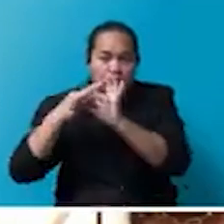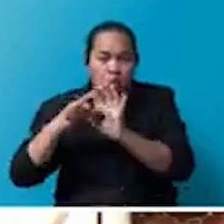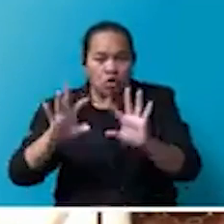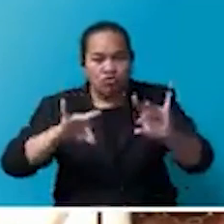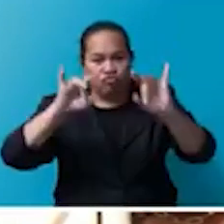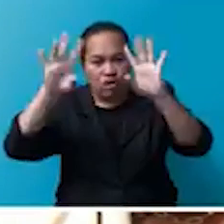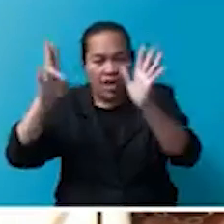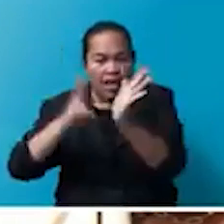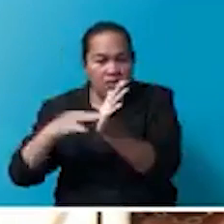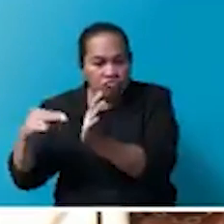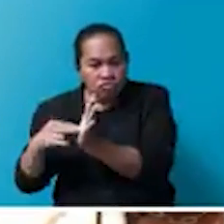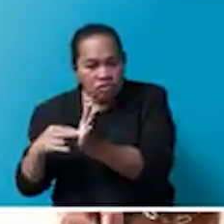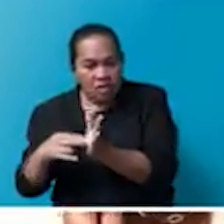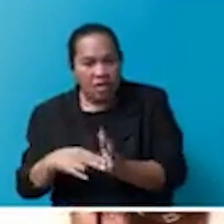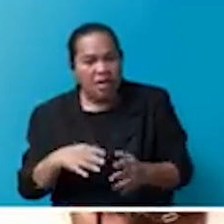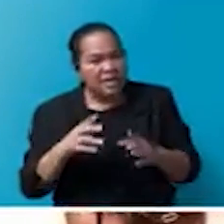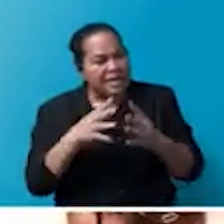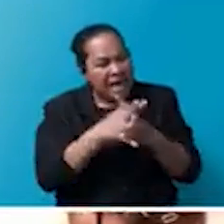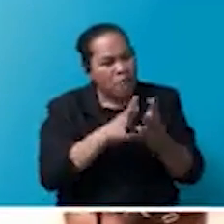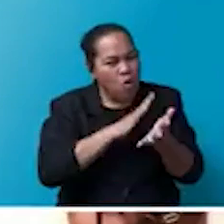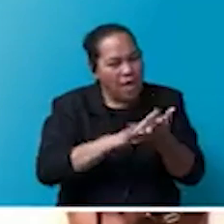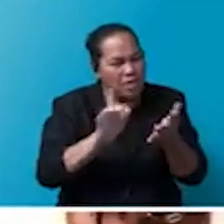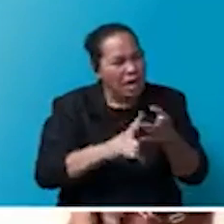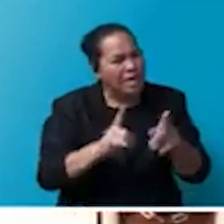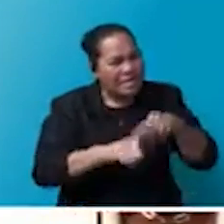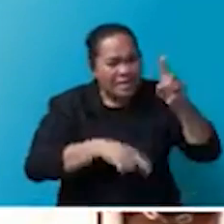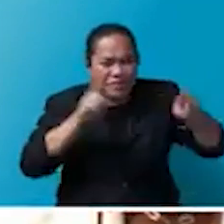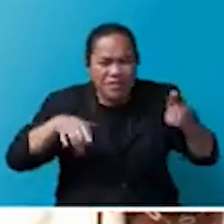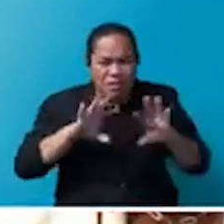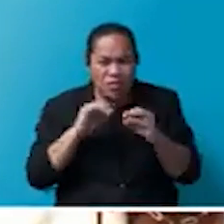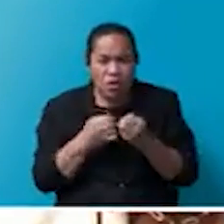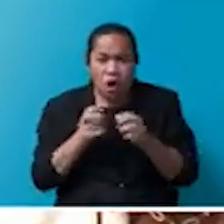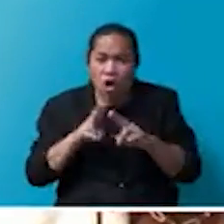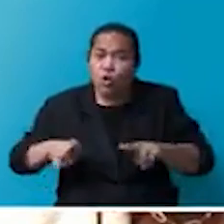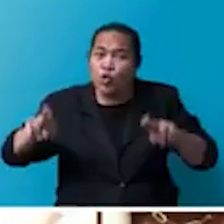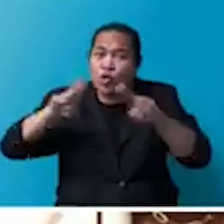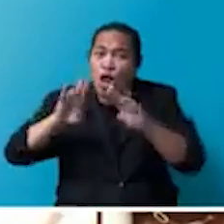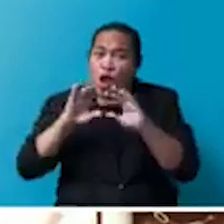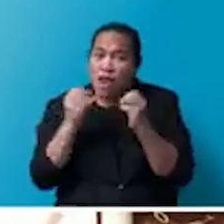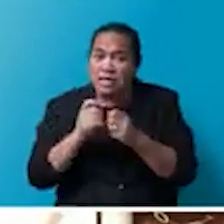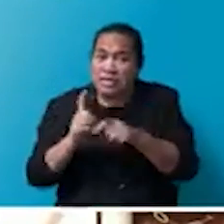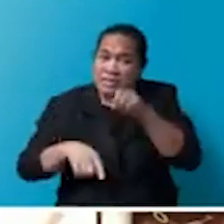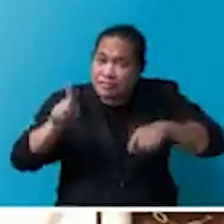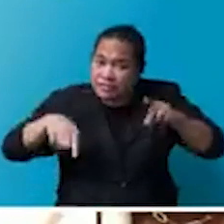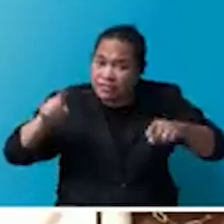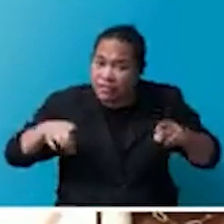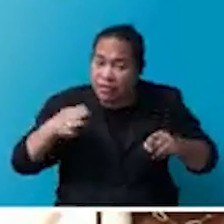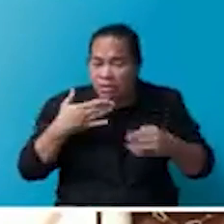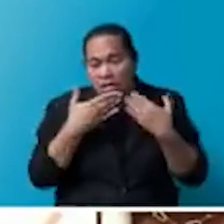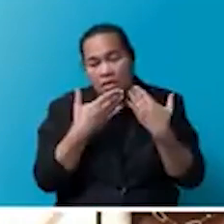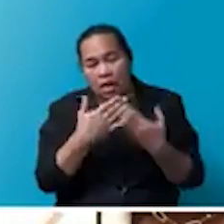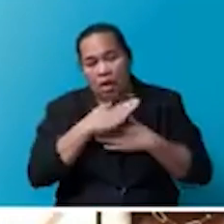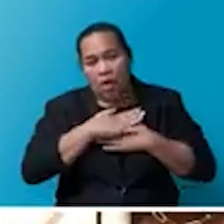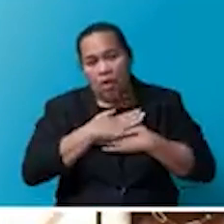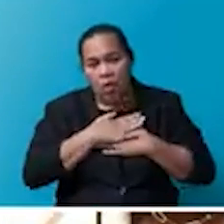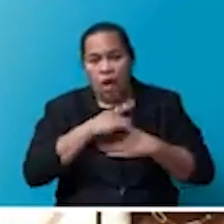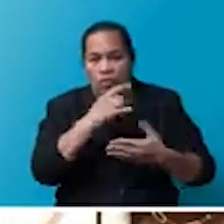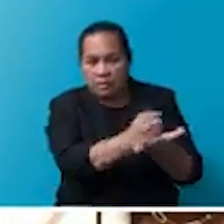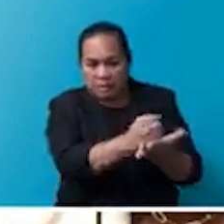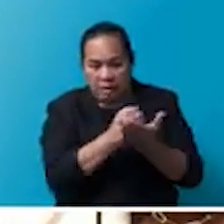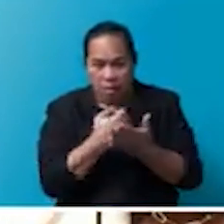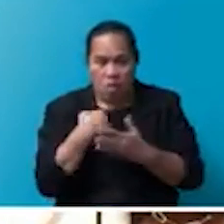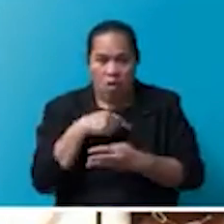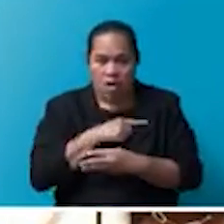UNAIDS, WHO, the Kirby Institute, and all UN organizations in Fiji who are supporting us in this fight.